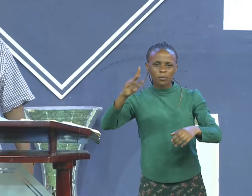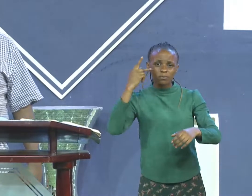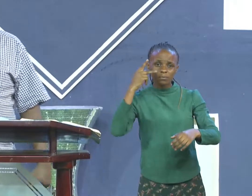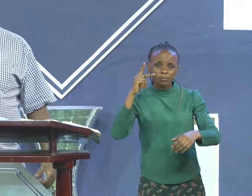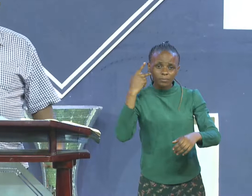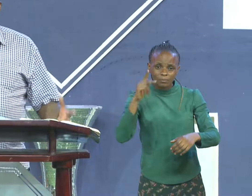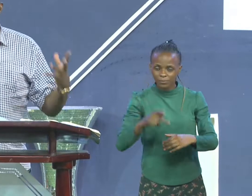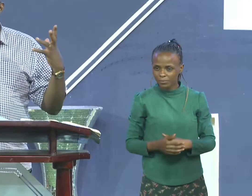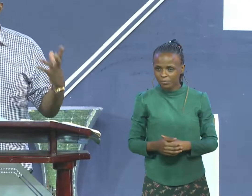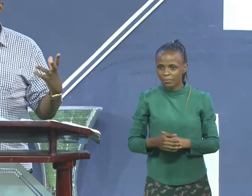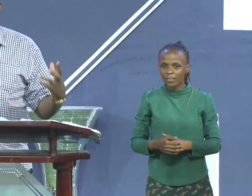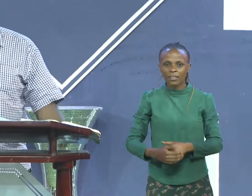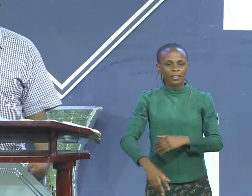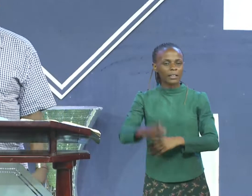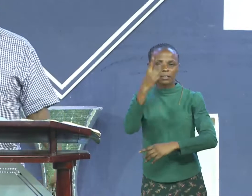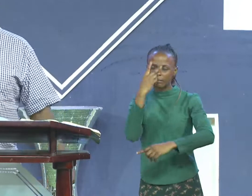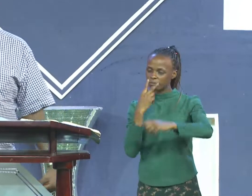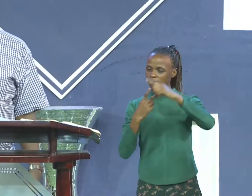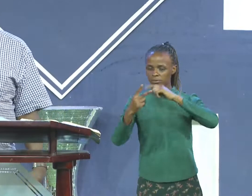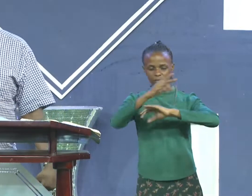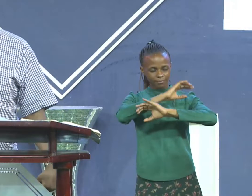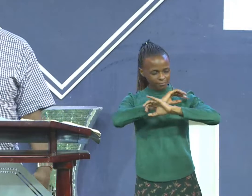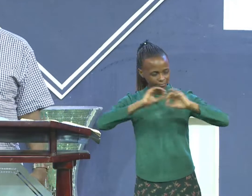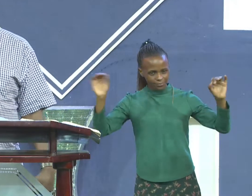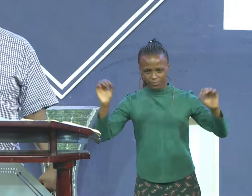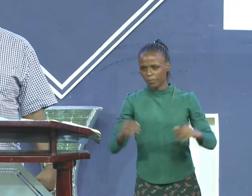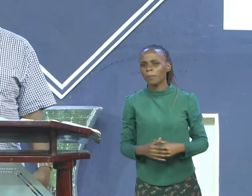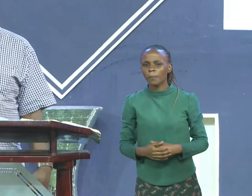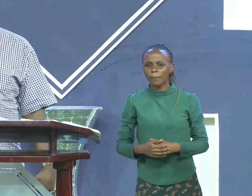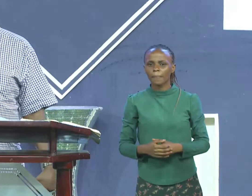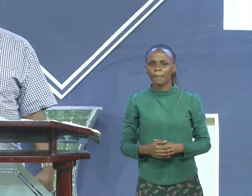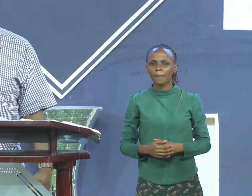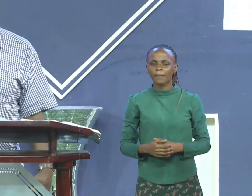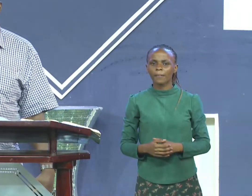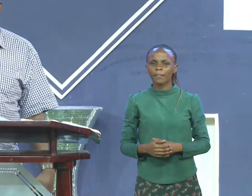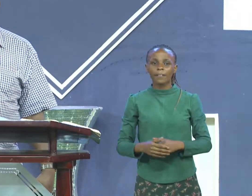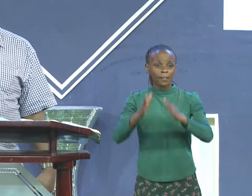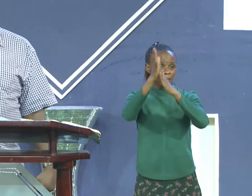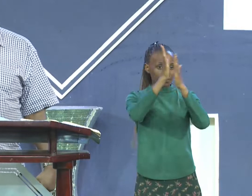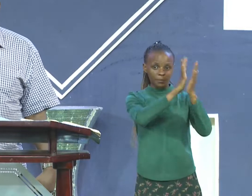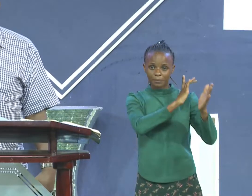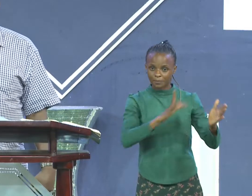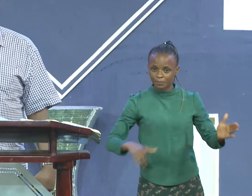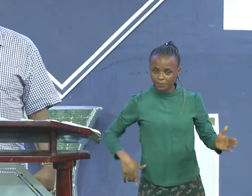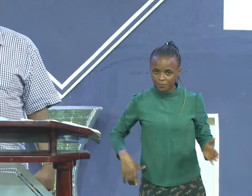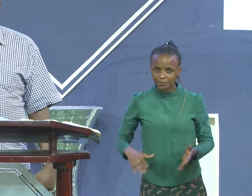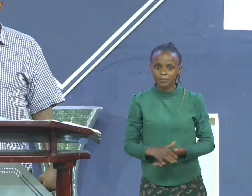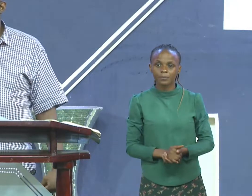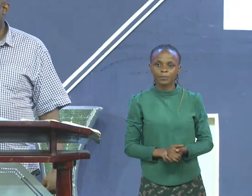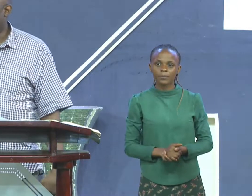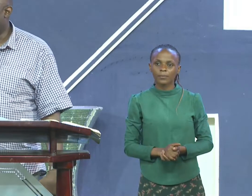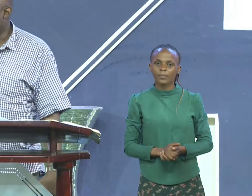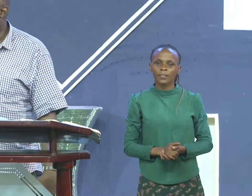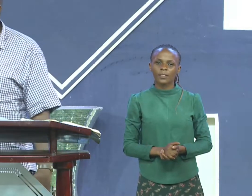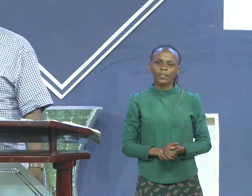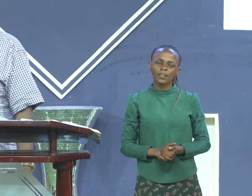Perizzites, they lacked vision. Praise the Lord. And your